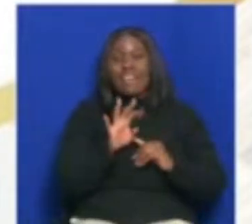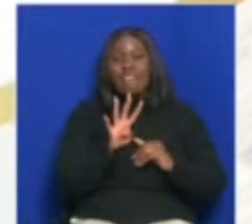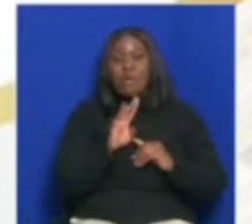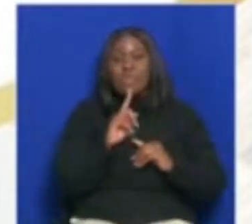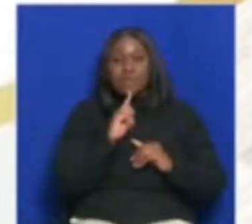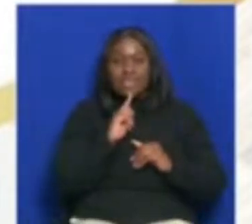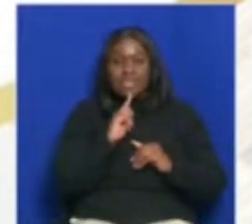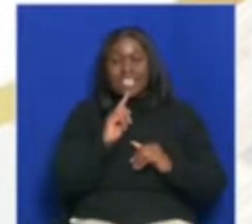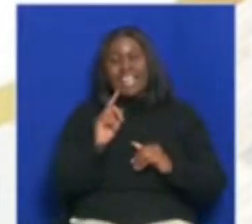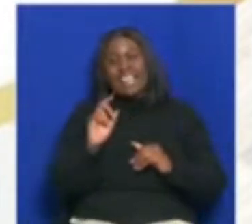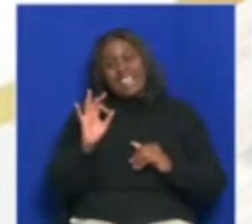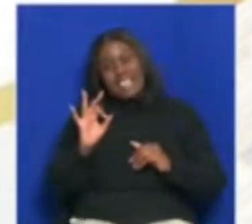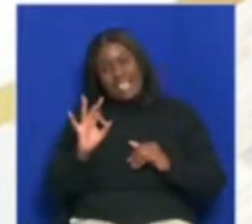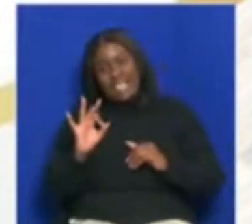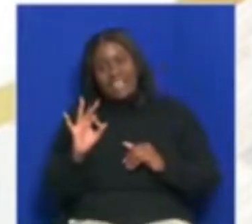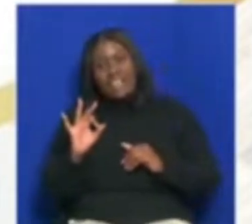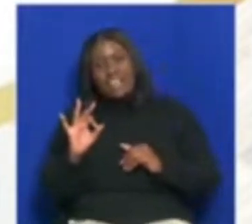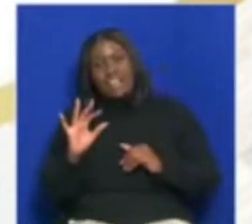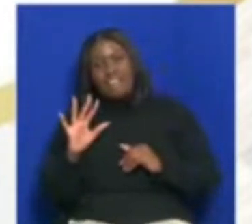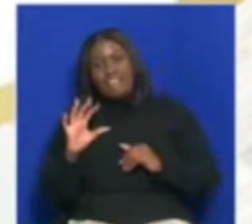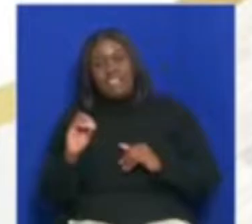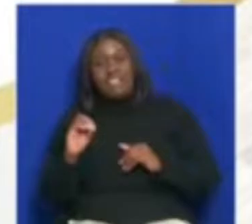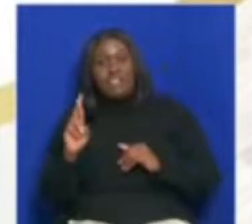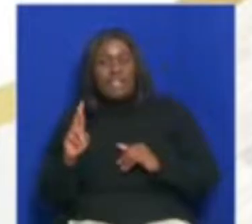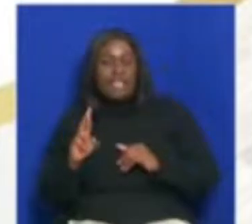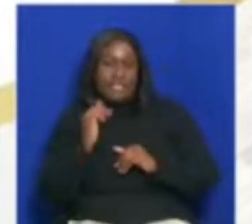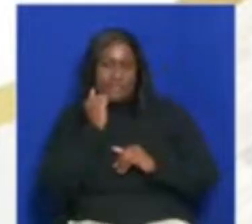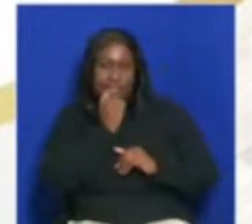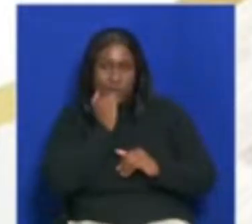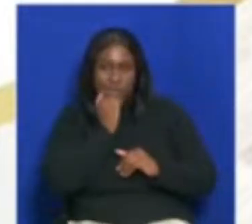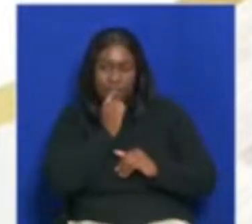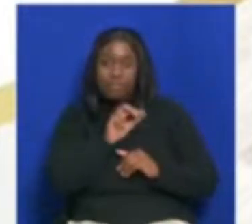2,34,350 rand. Correction,